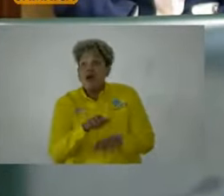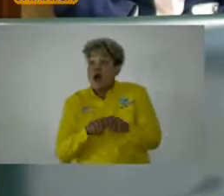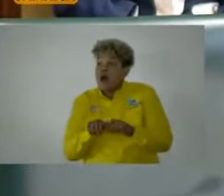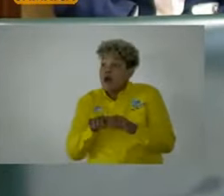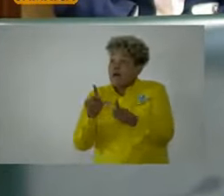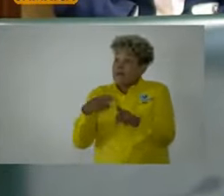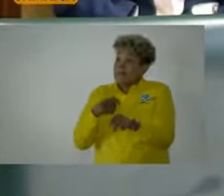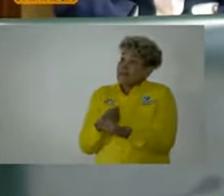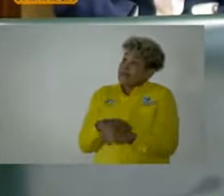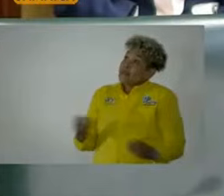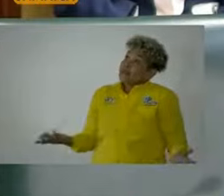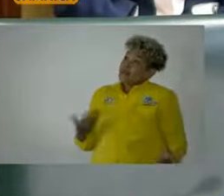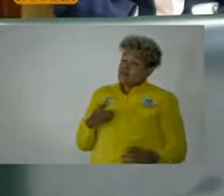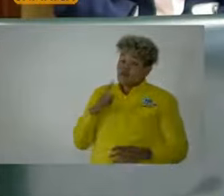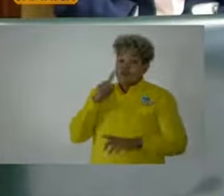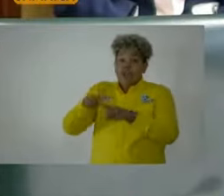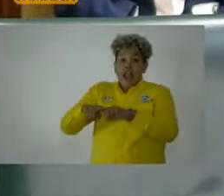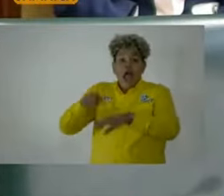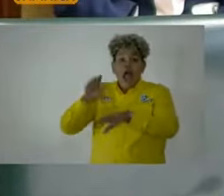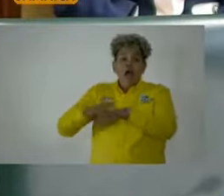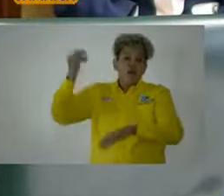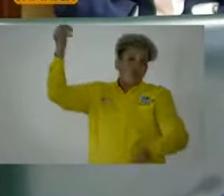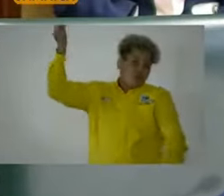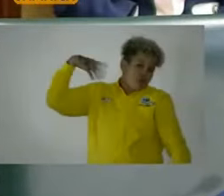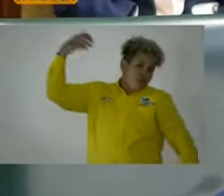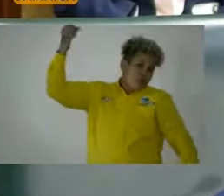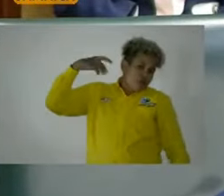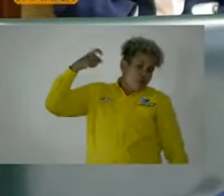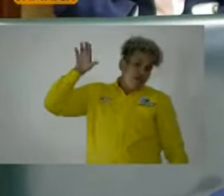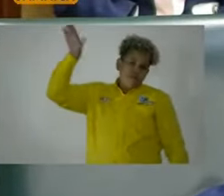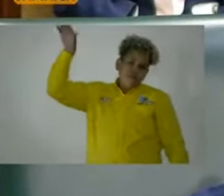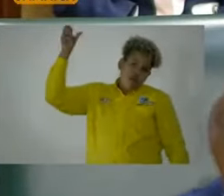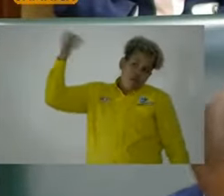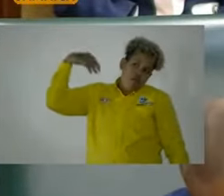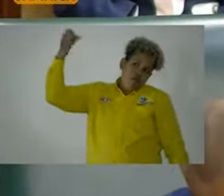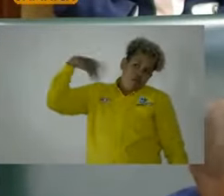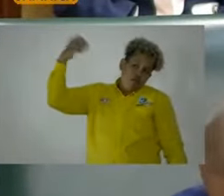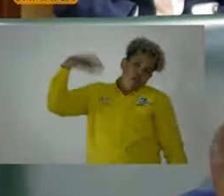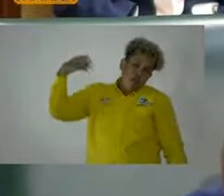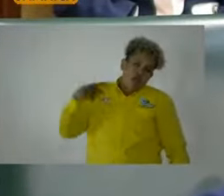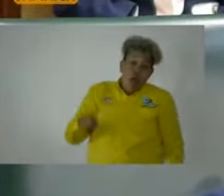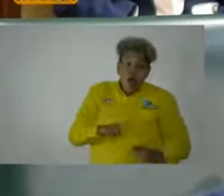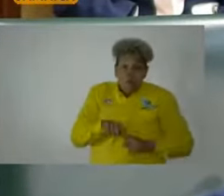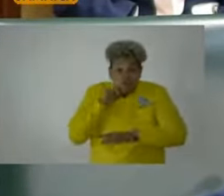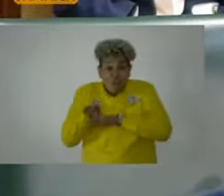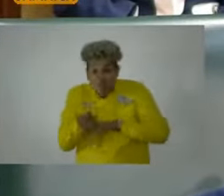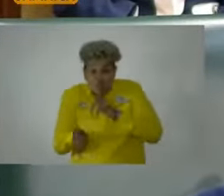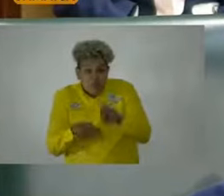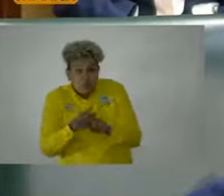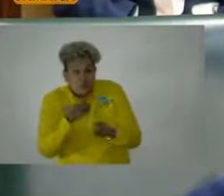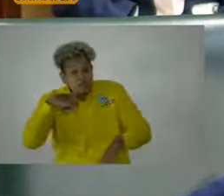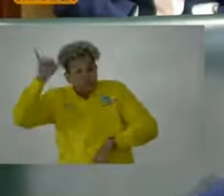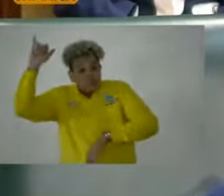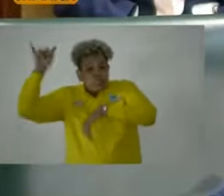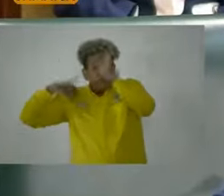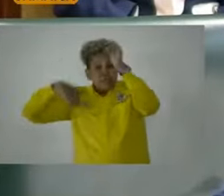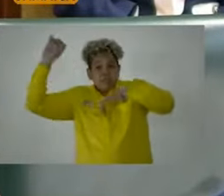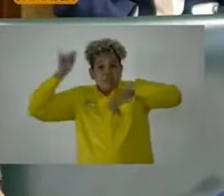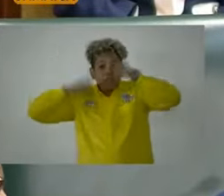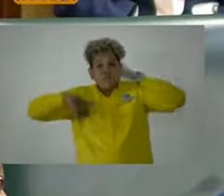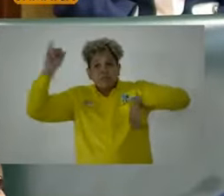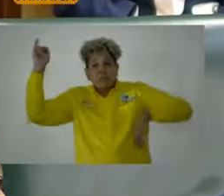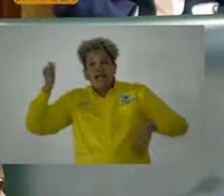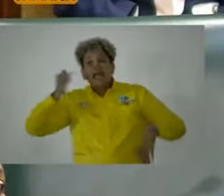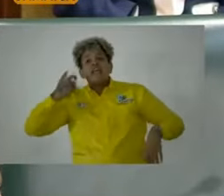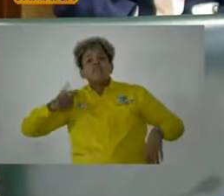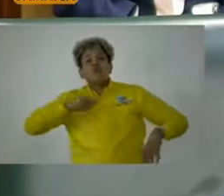unemployed people alike to rely on remittances from their family abroad. And it forces people to migrate. If